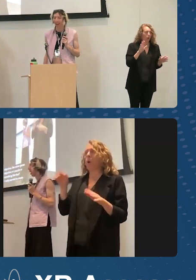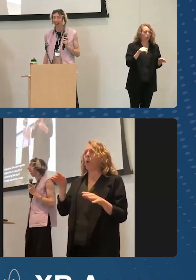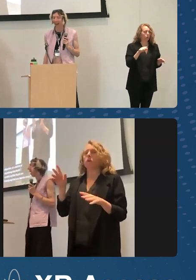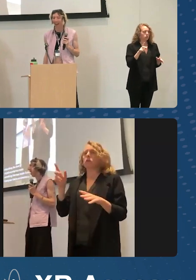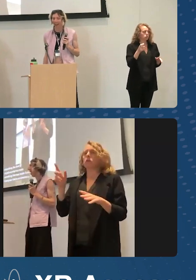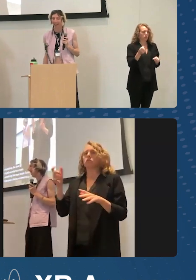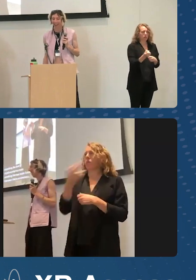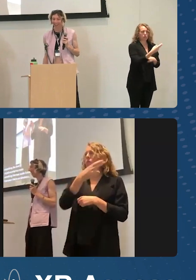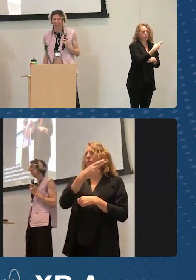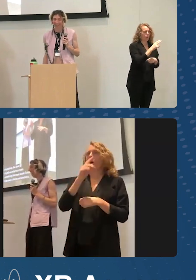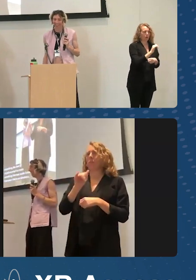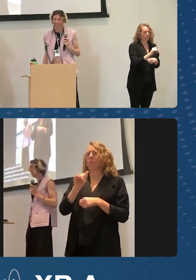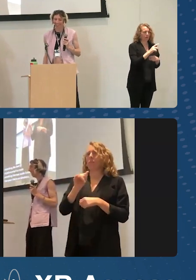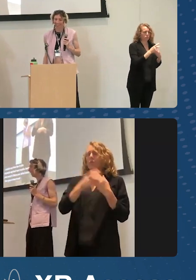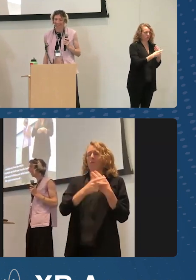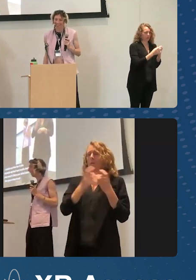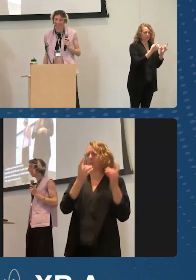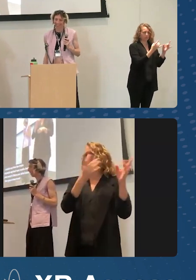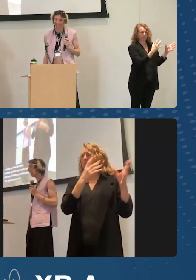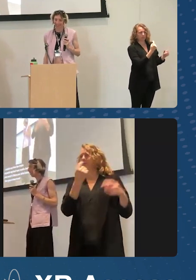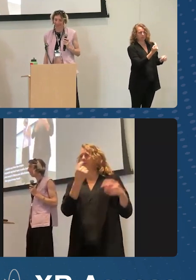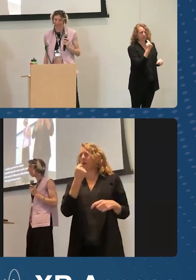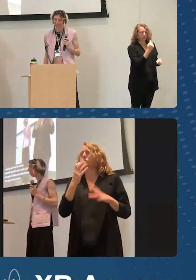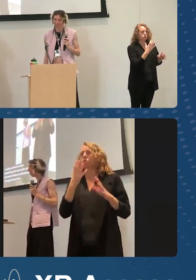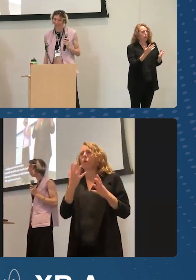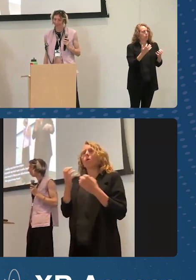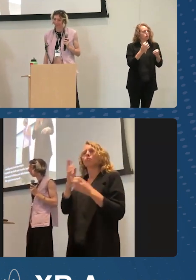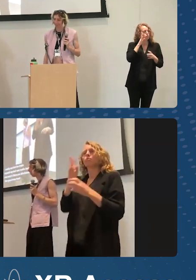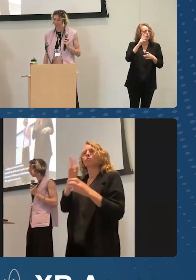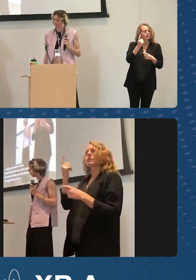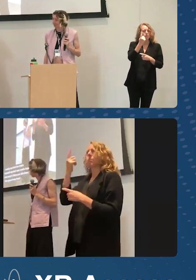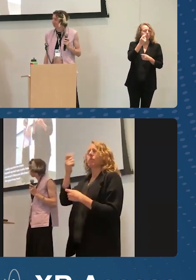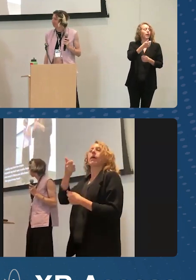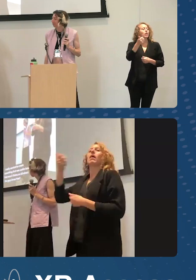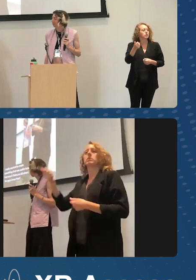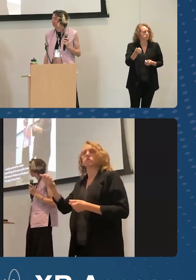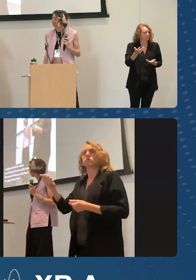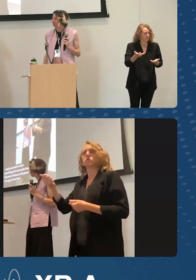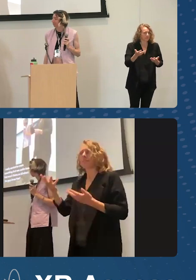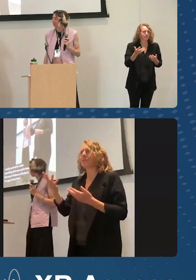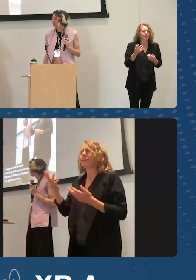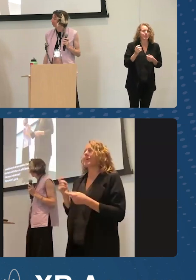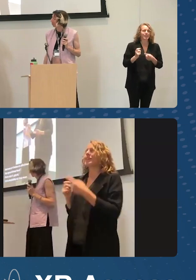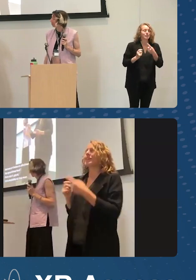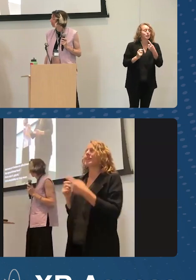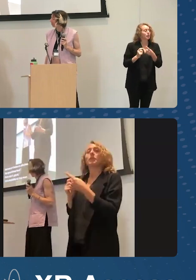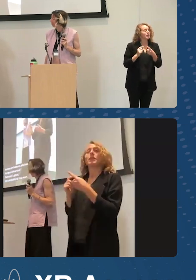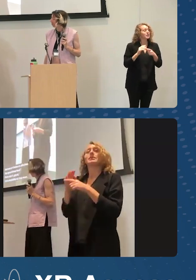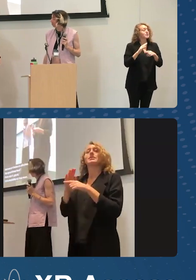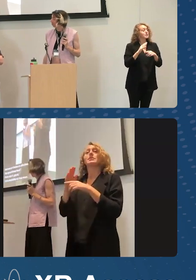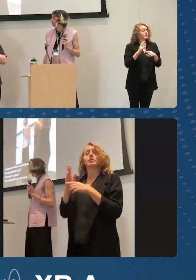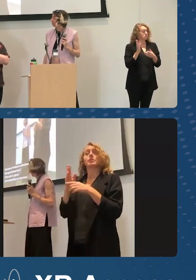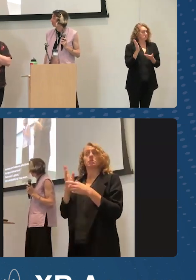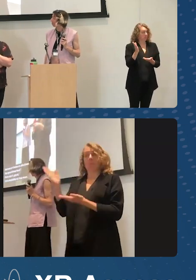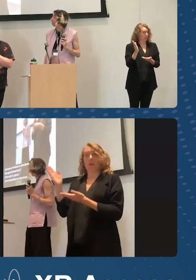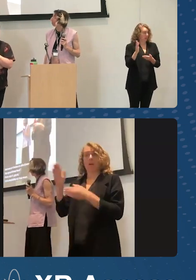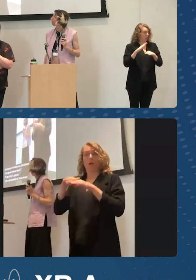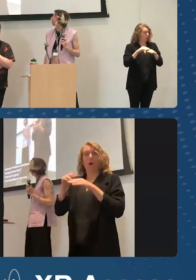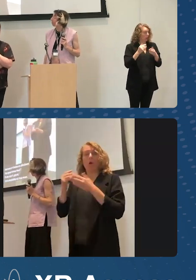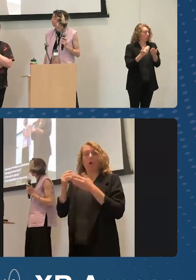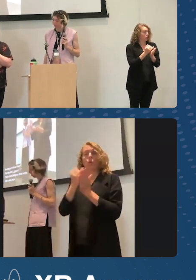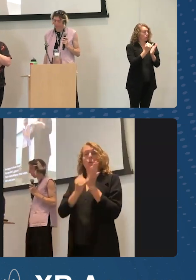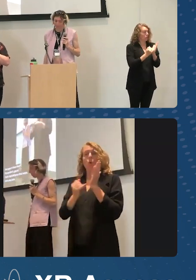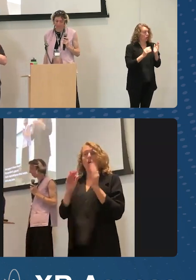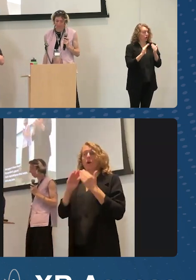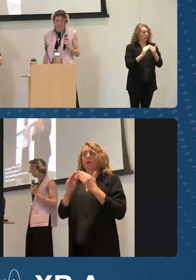that mess. And so, you know, here we are, where this exists on the newart.city website, but it was also